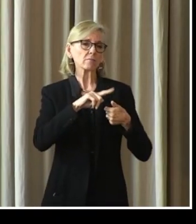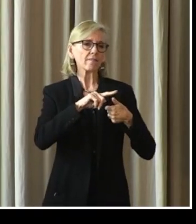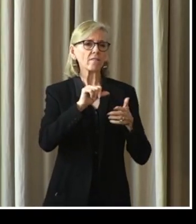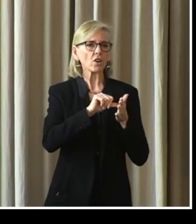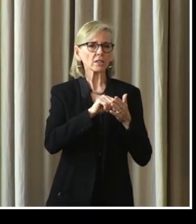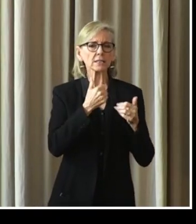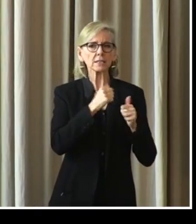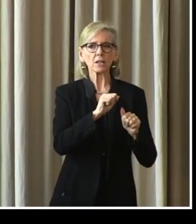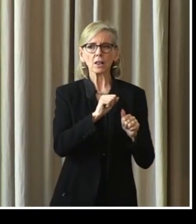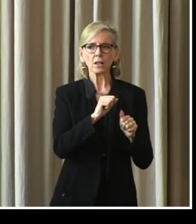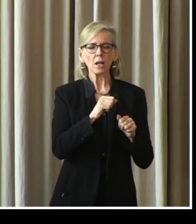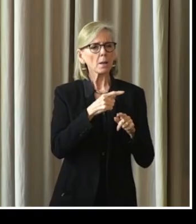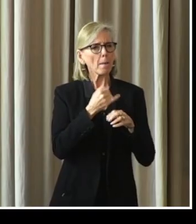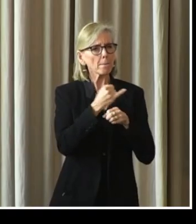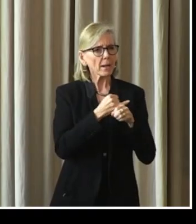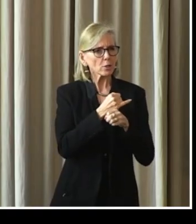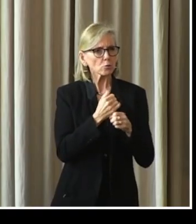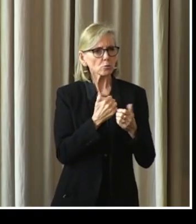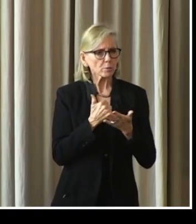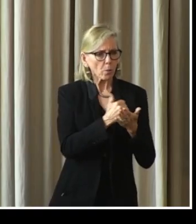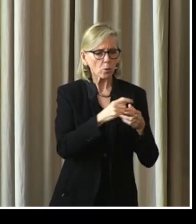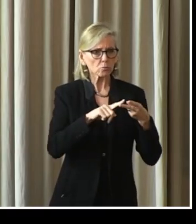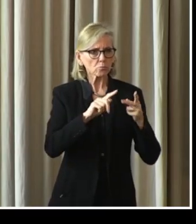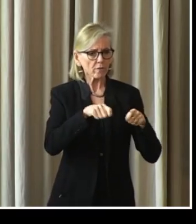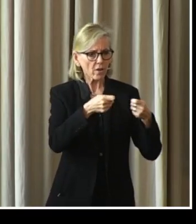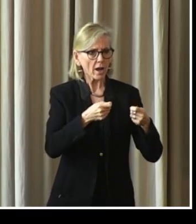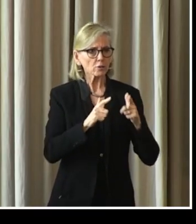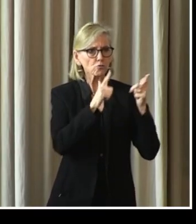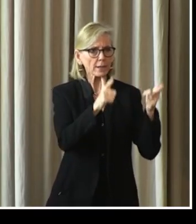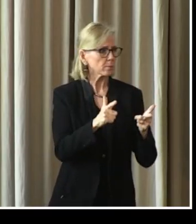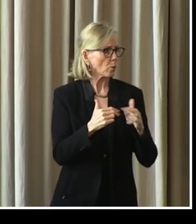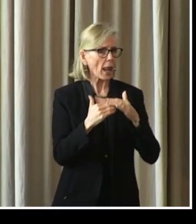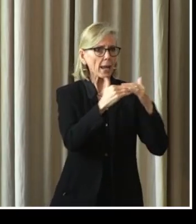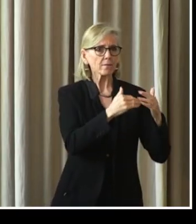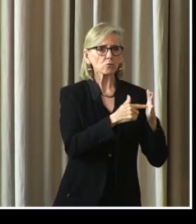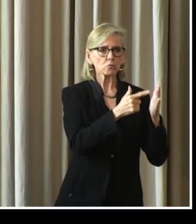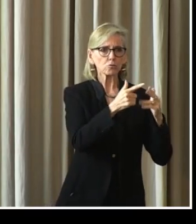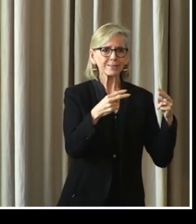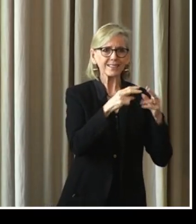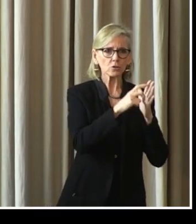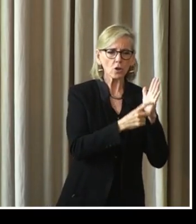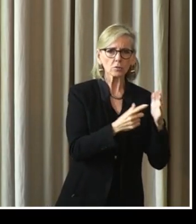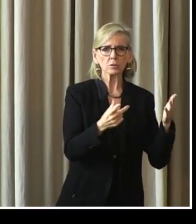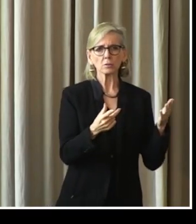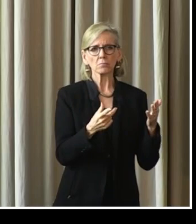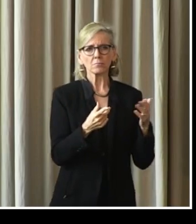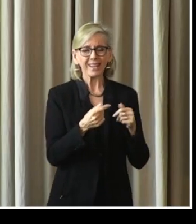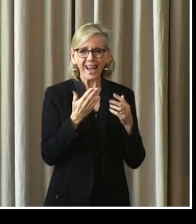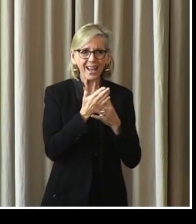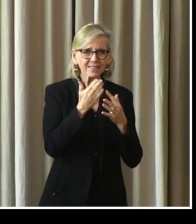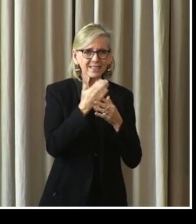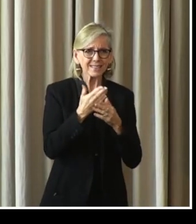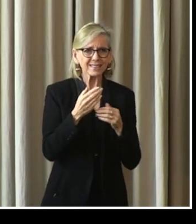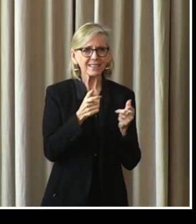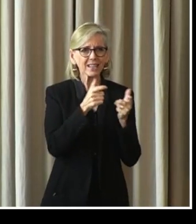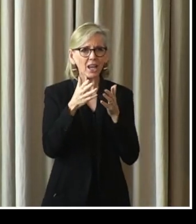medical support, providing transport to appointments, challenges in accessing carer payments, or